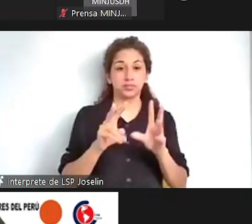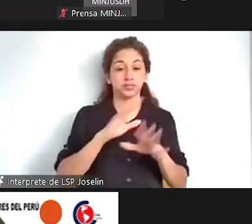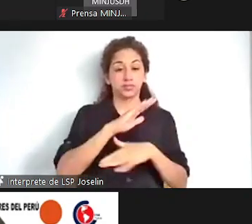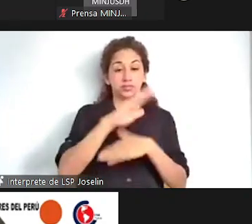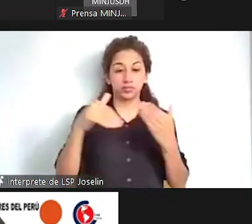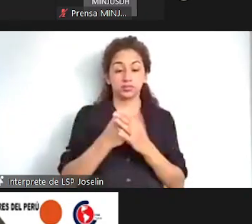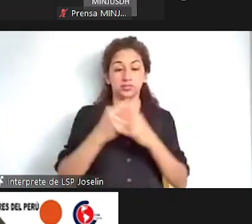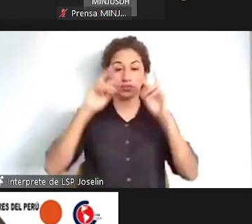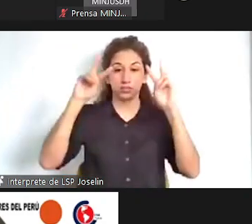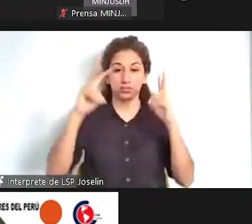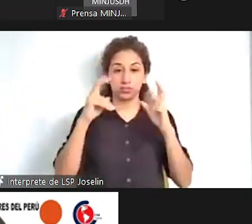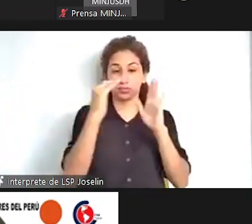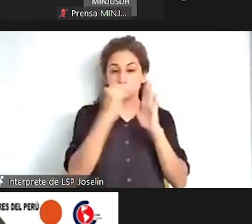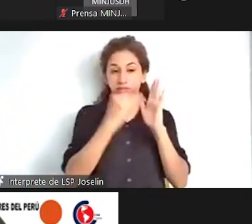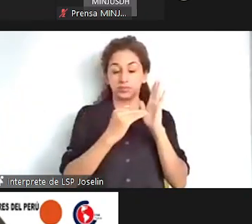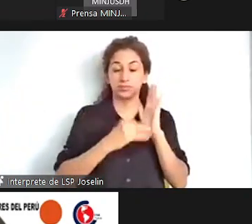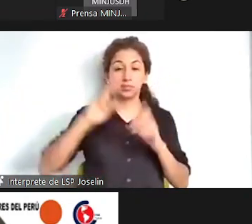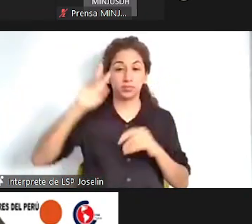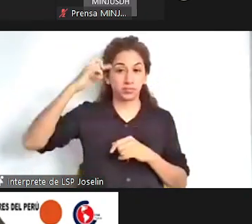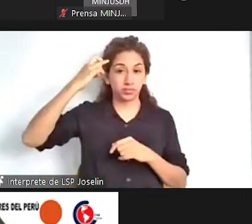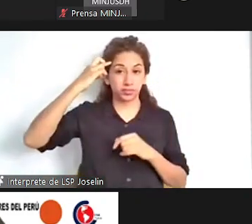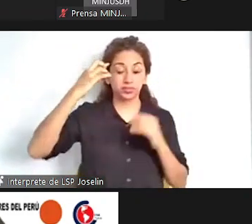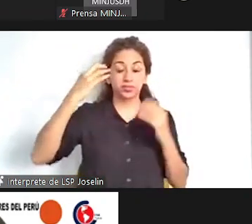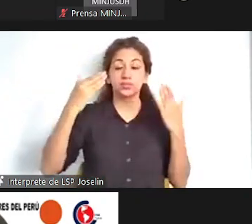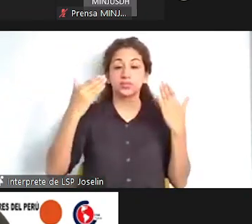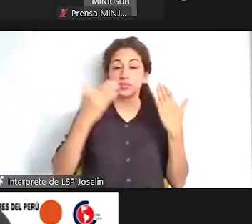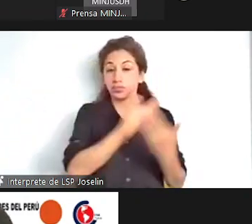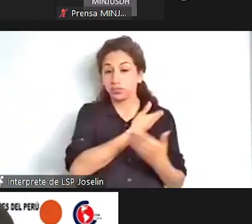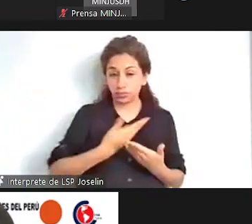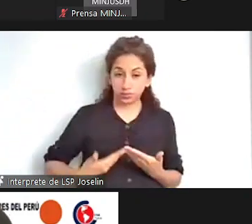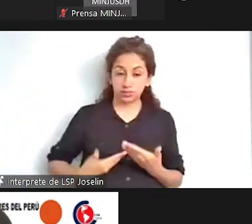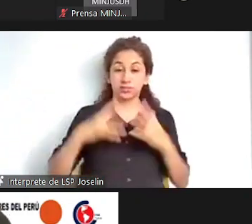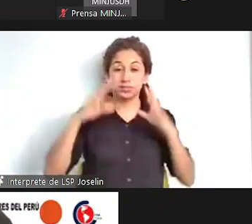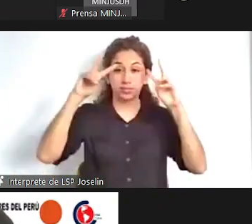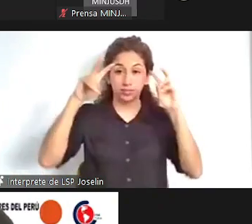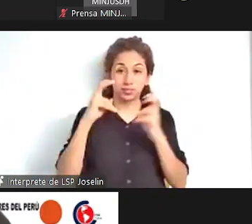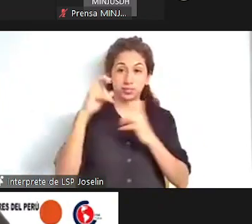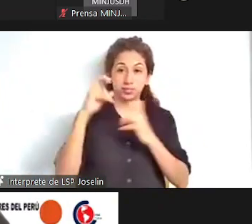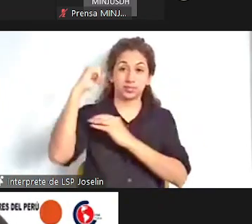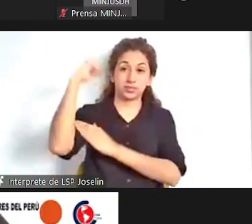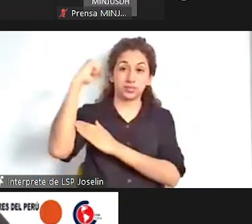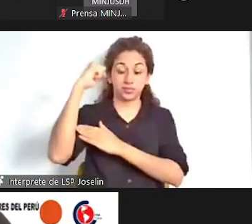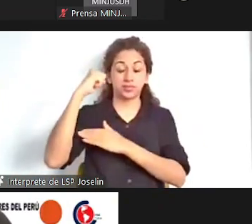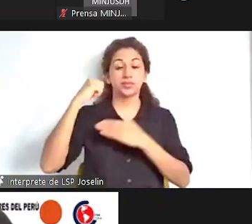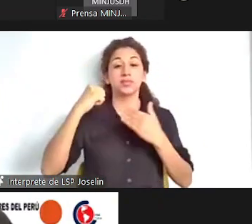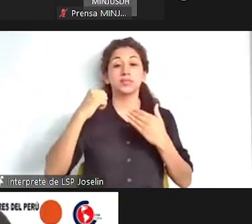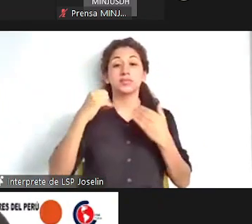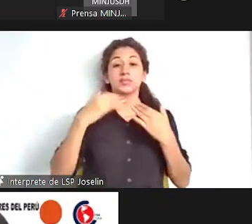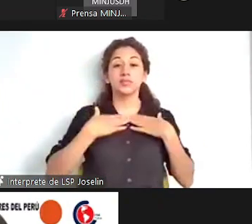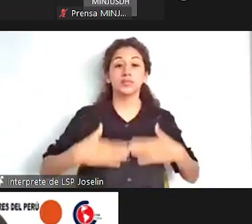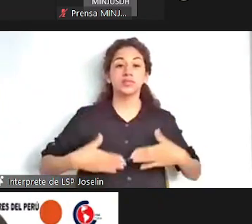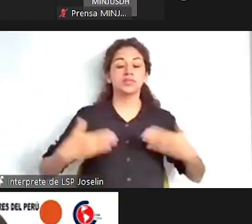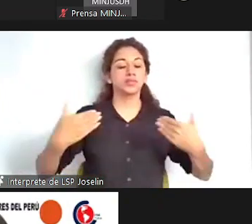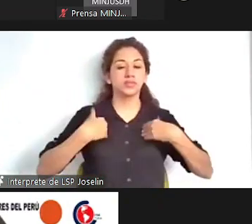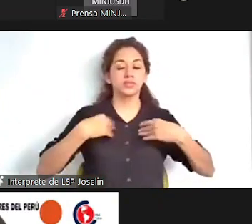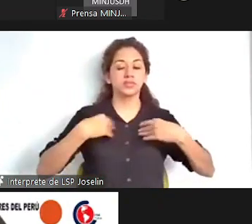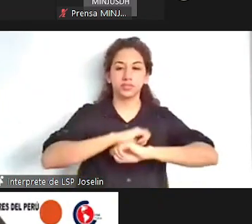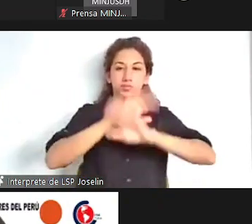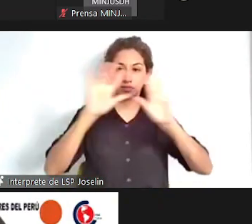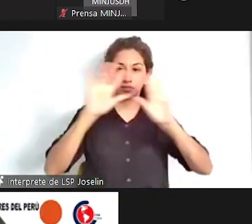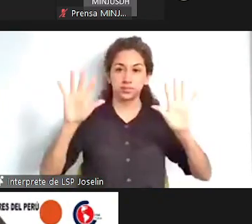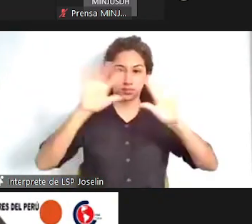we consider that all of the policies of a state um should have a